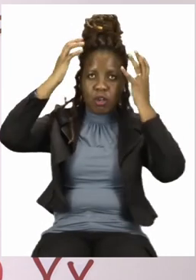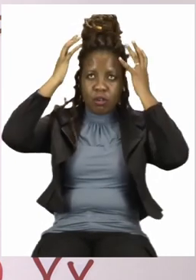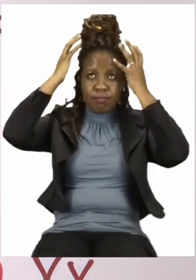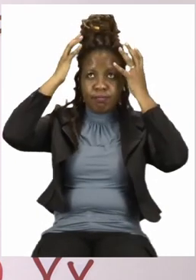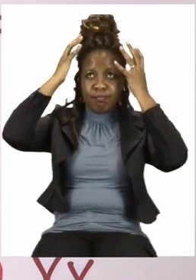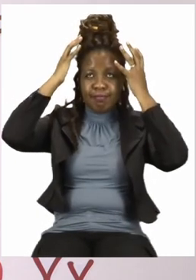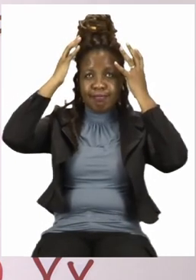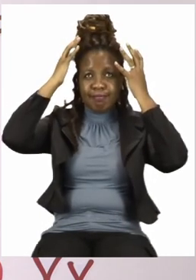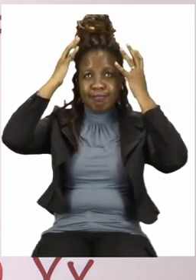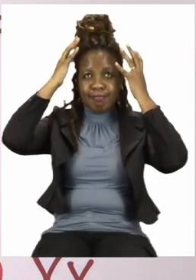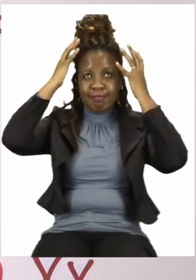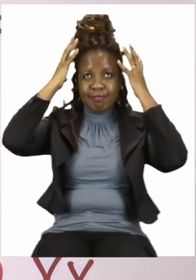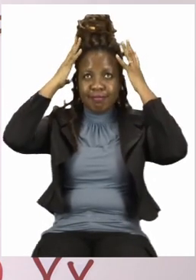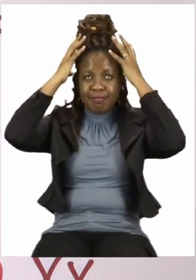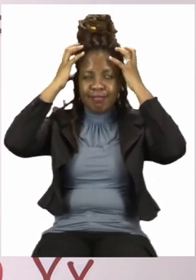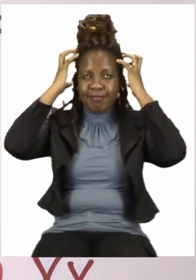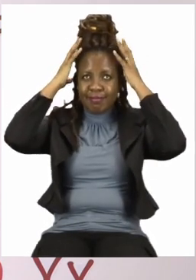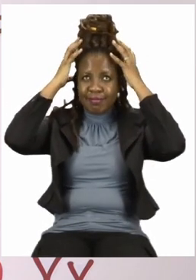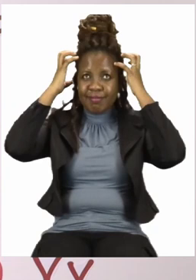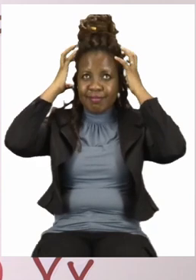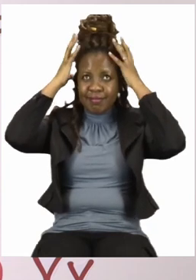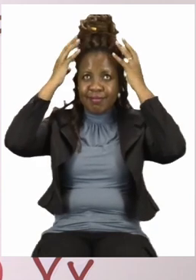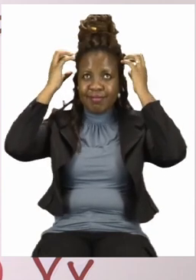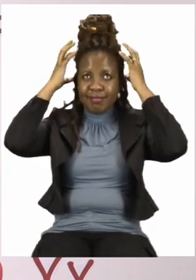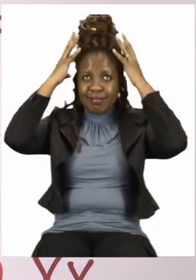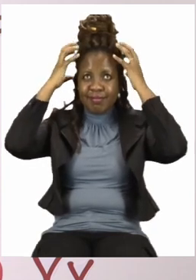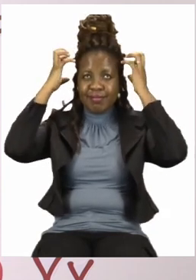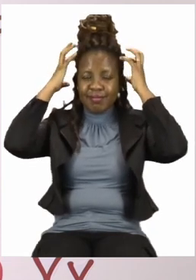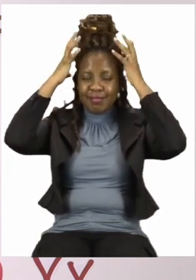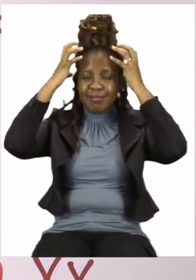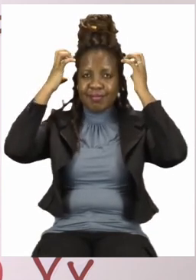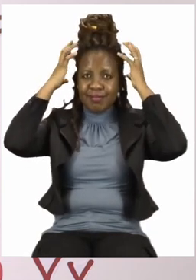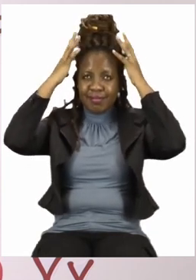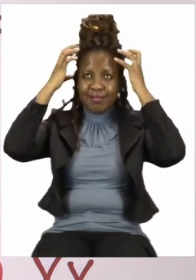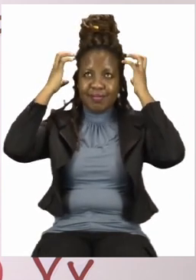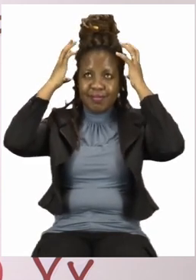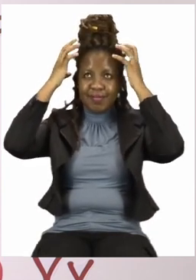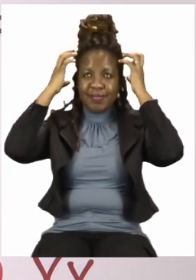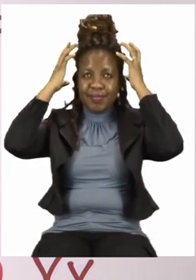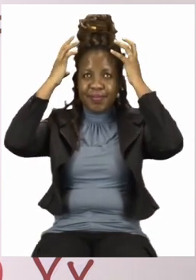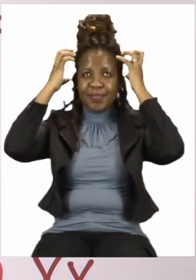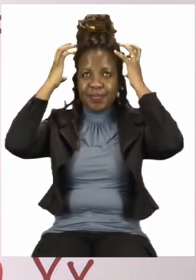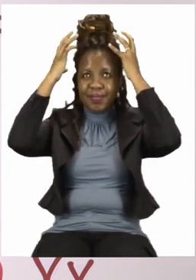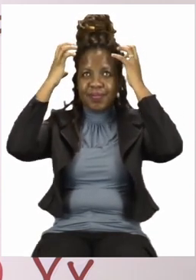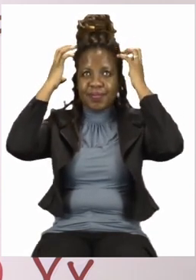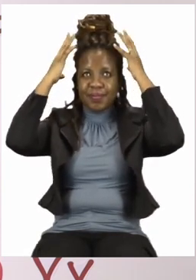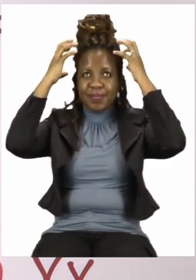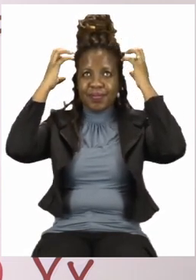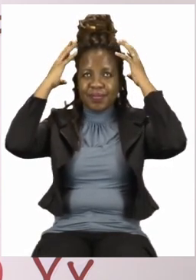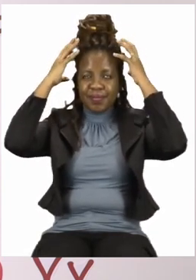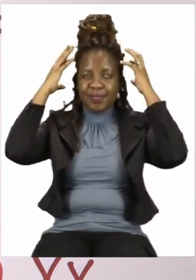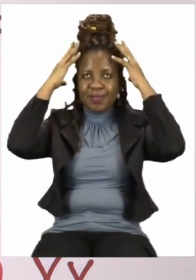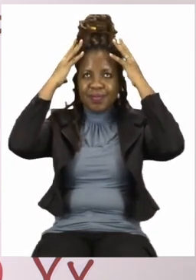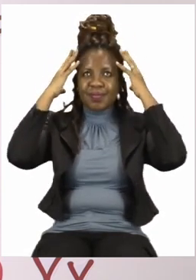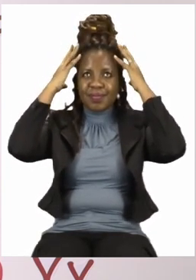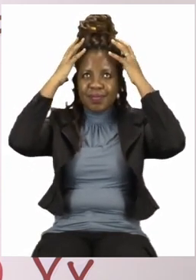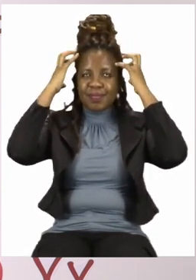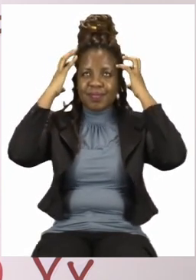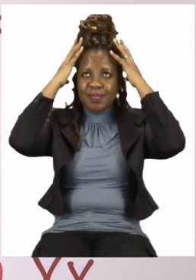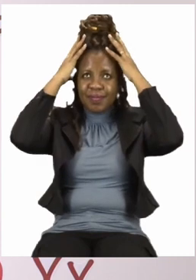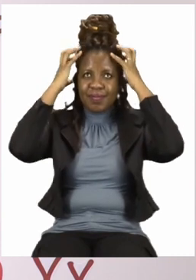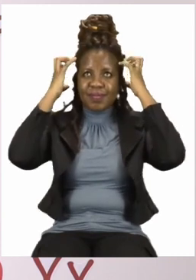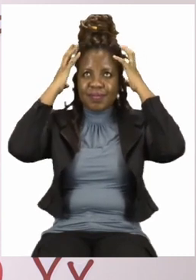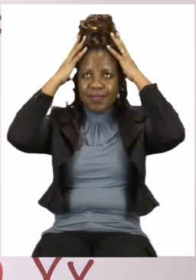hair. Now when you're washing your hair, this is the action of your fingers. They are going in and out, making sure that